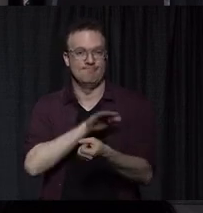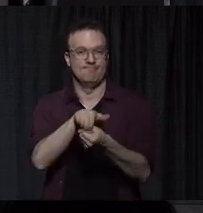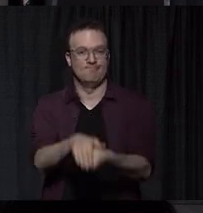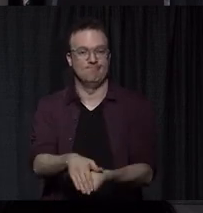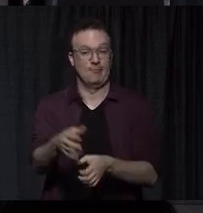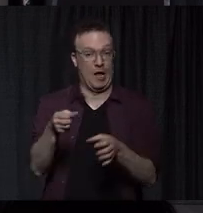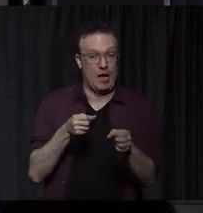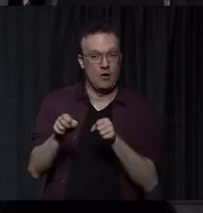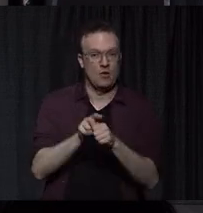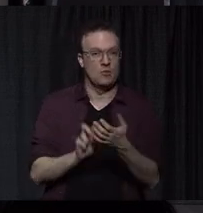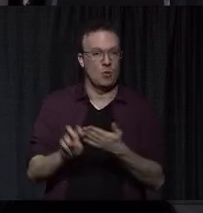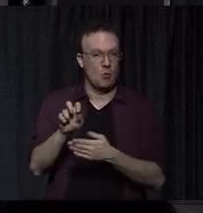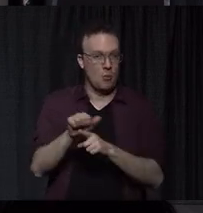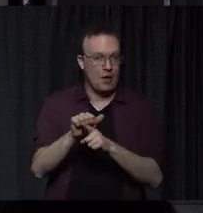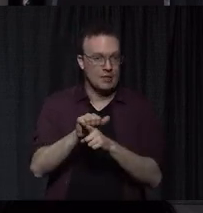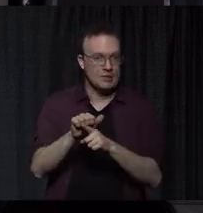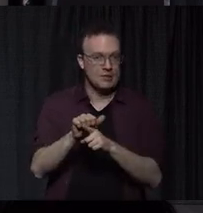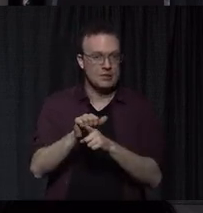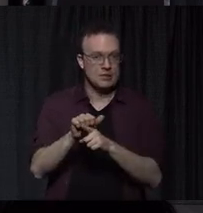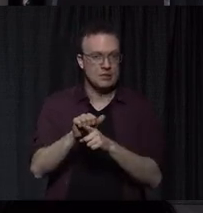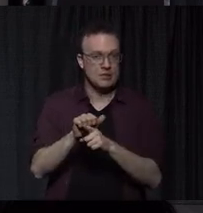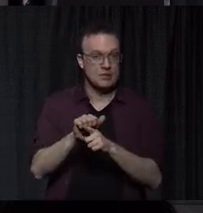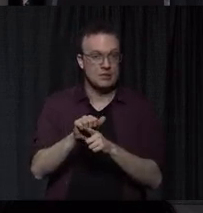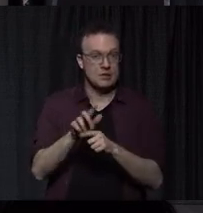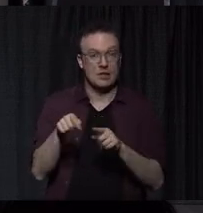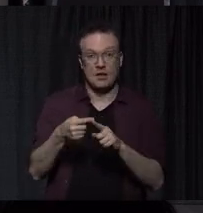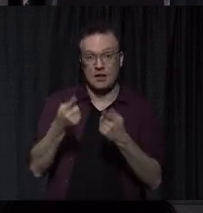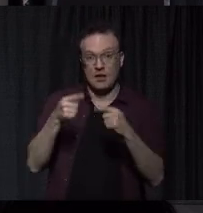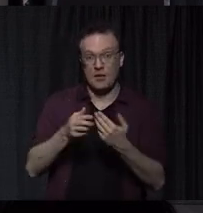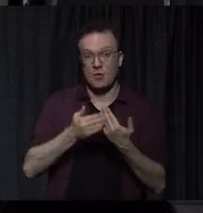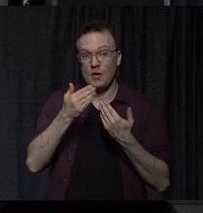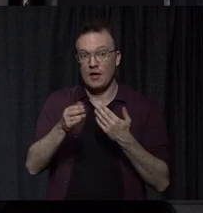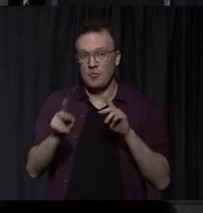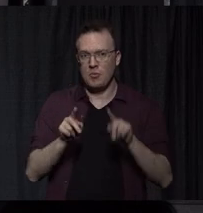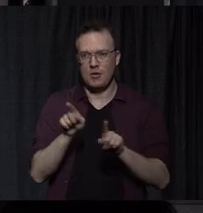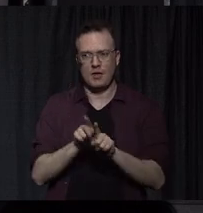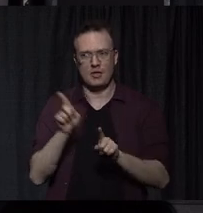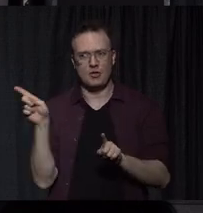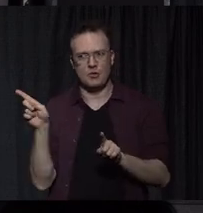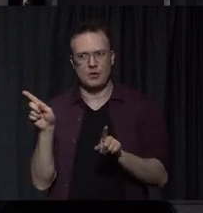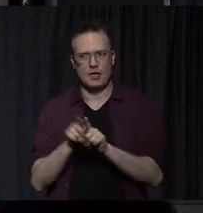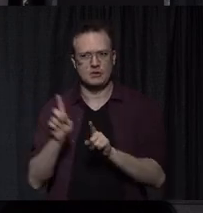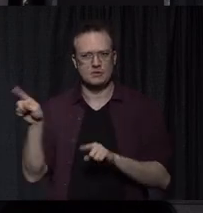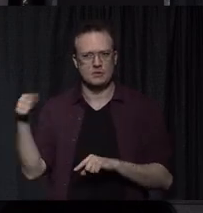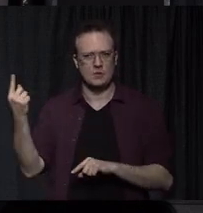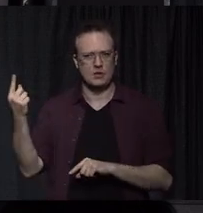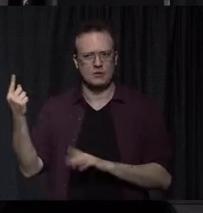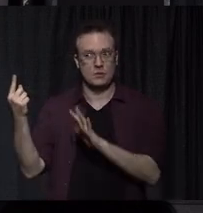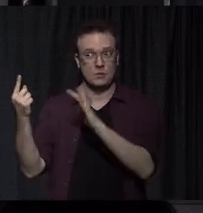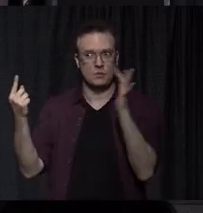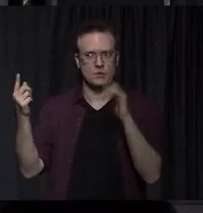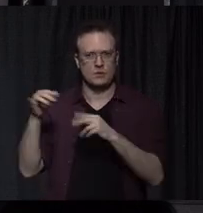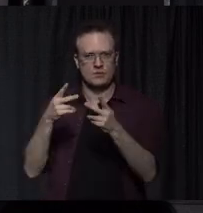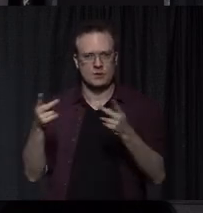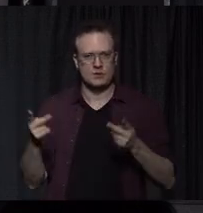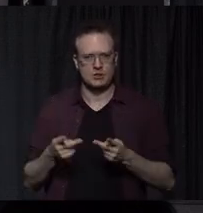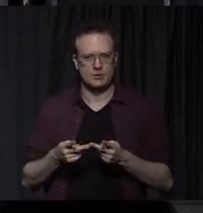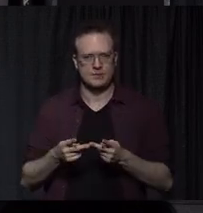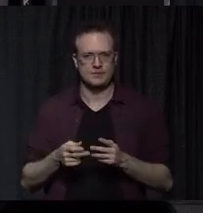and promoting practices, which leads to people like you being an anomaly in those